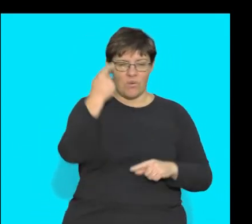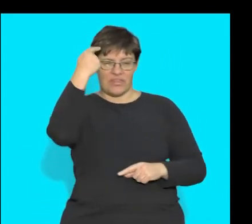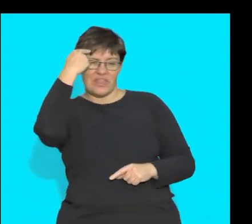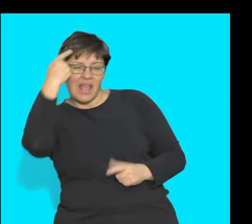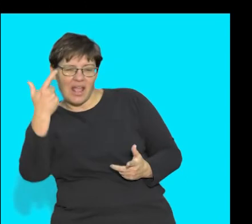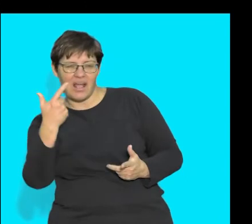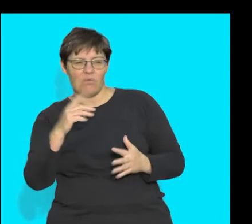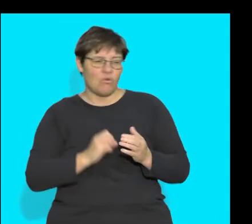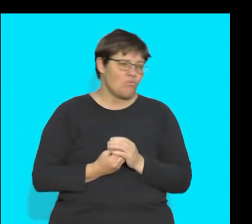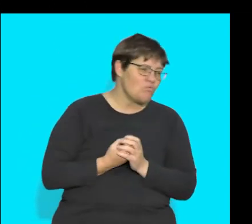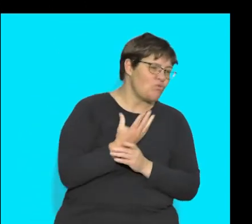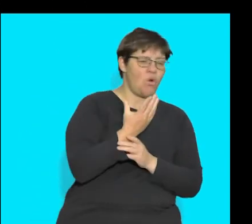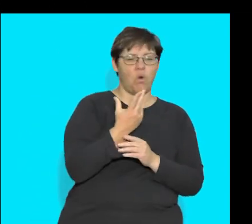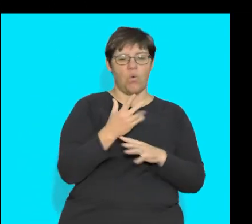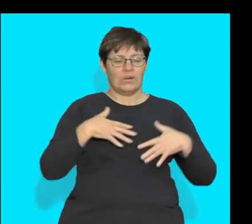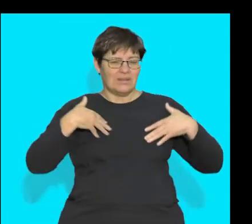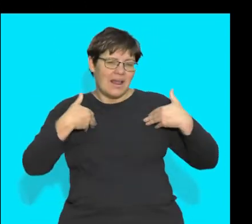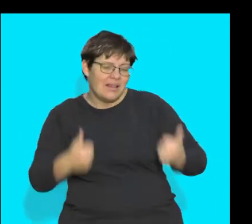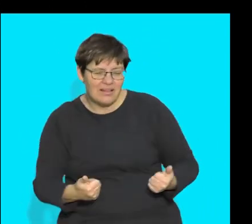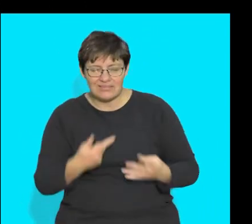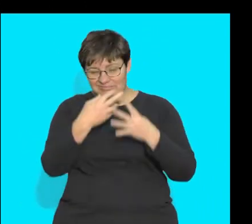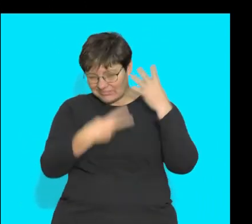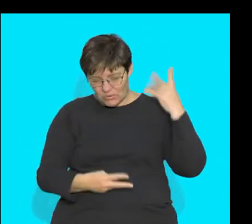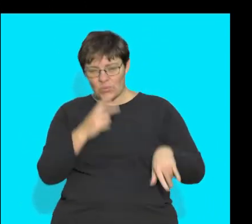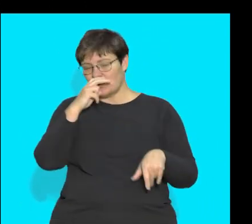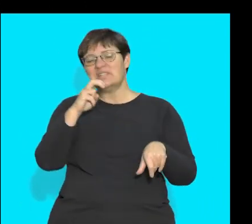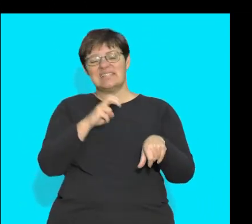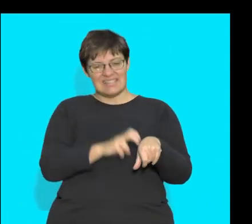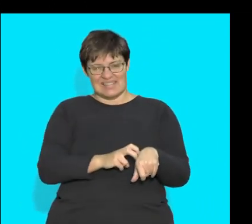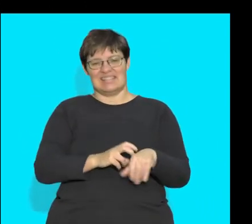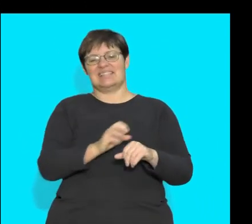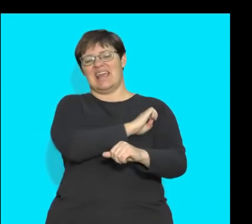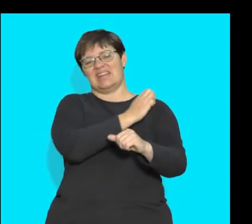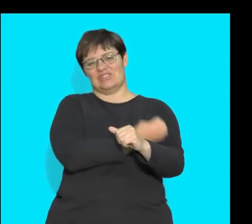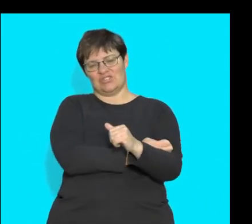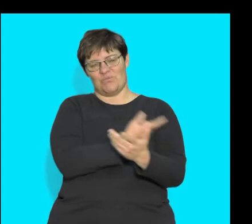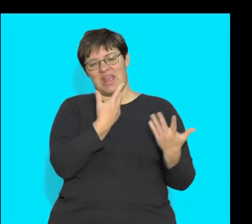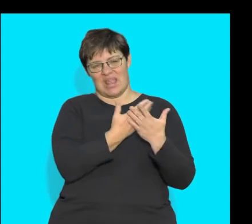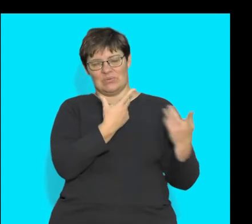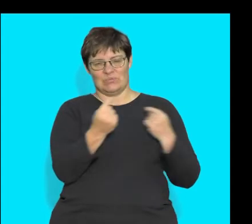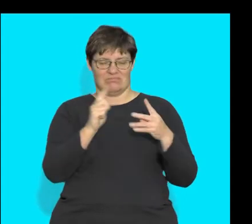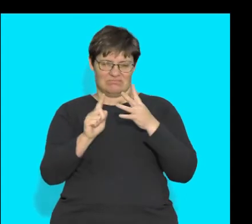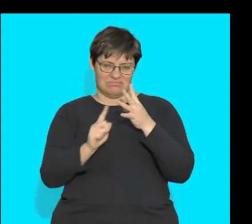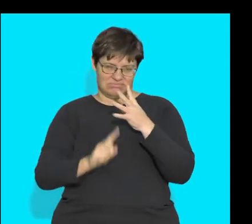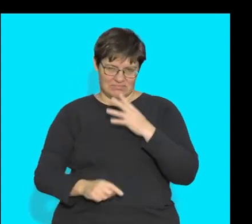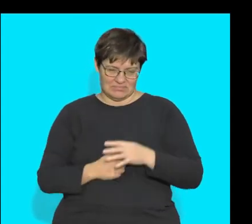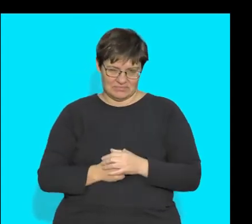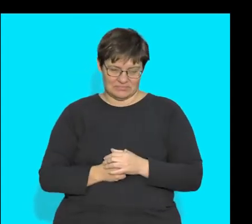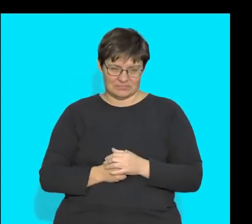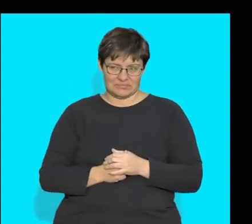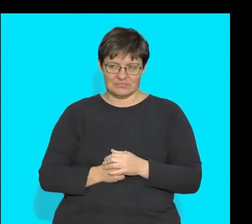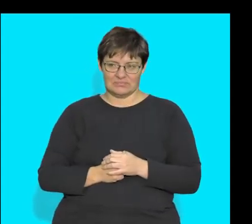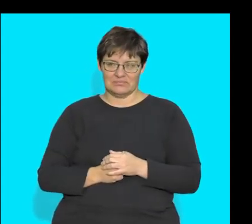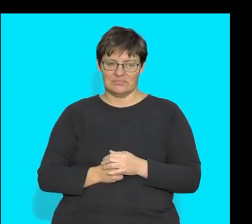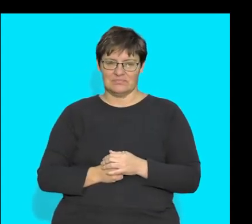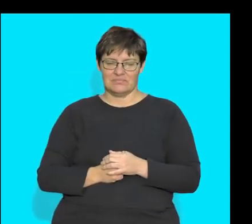we think, when we grow, when our cells heal, right, we need energy in order to be able to do that.